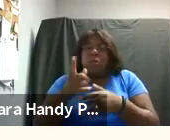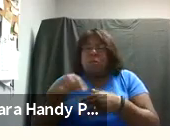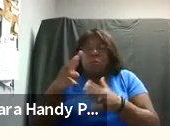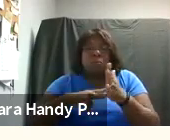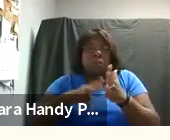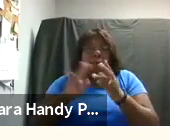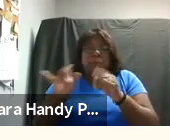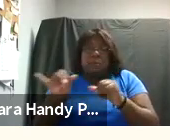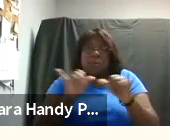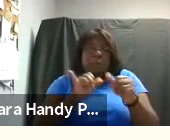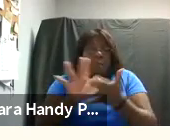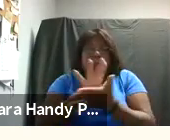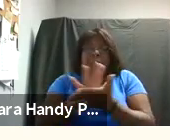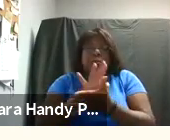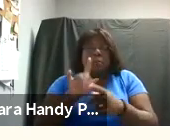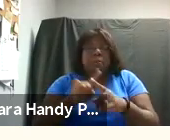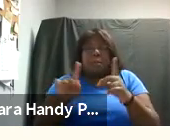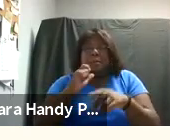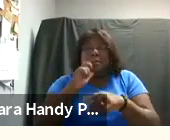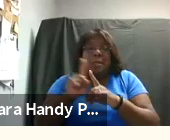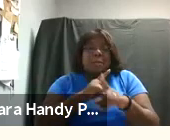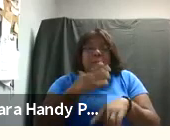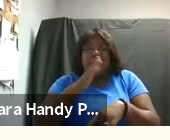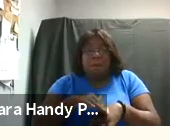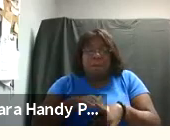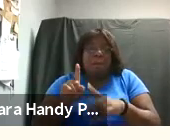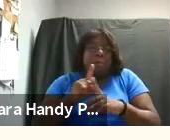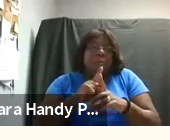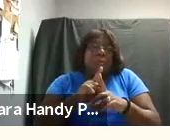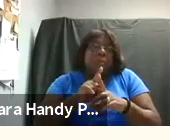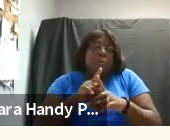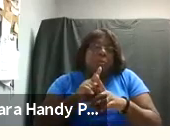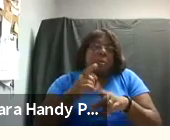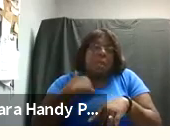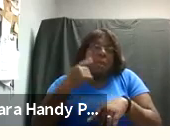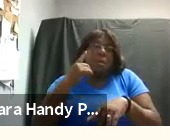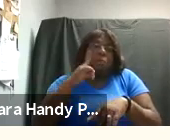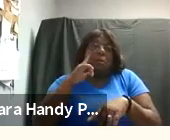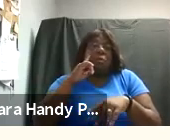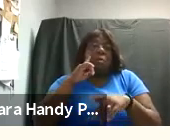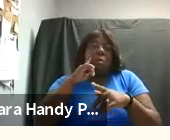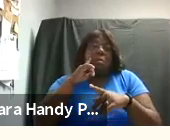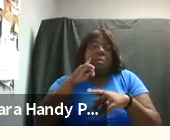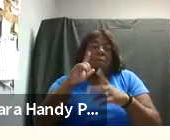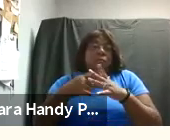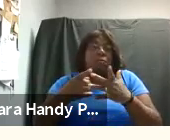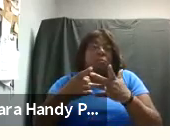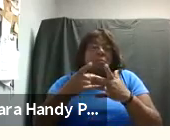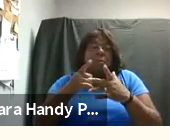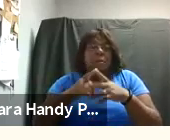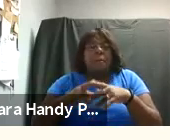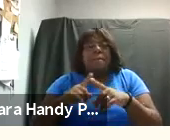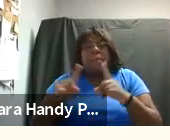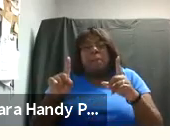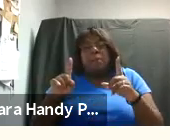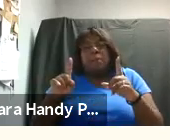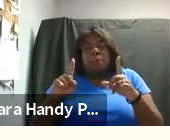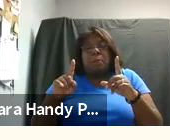reading the papers, but it's not as bad as we had originally anticipated. But